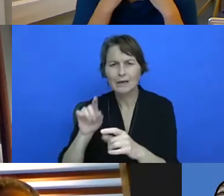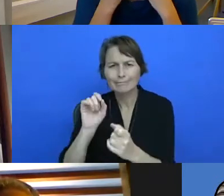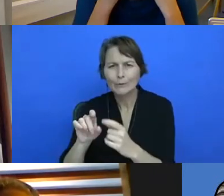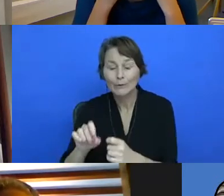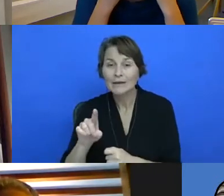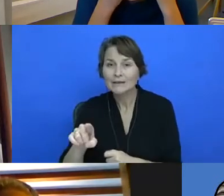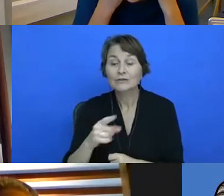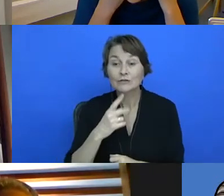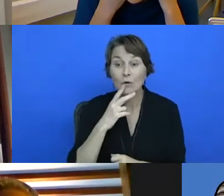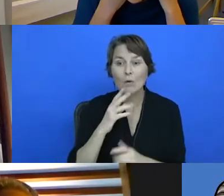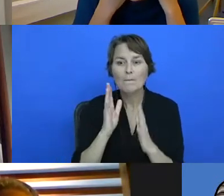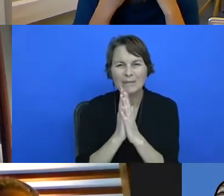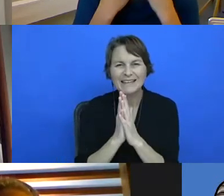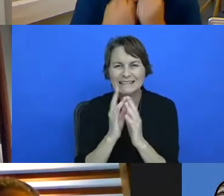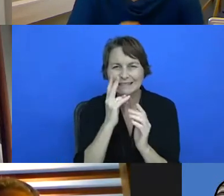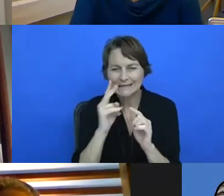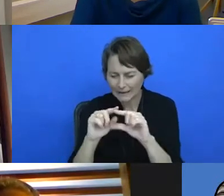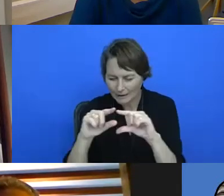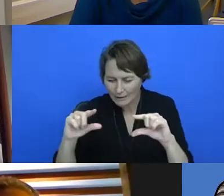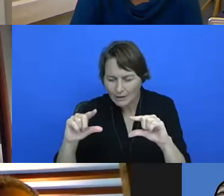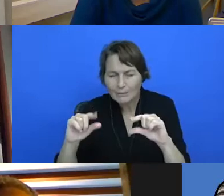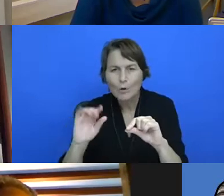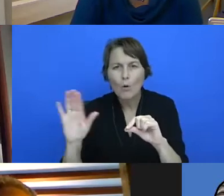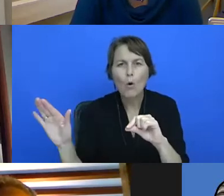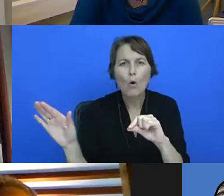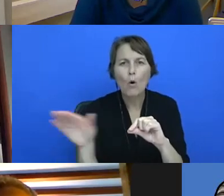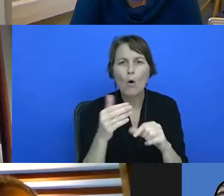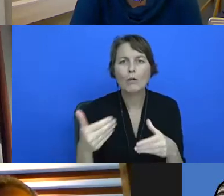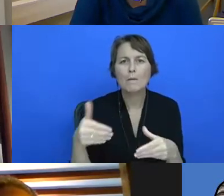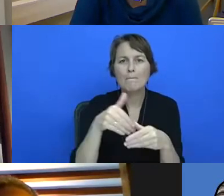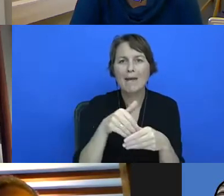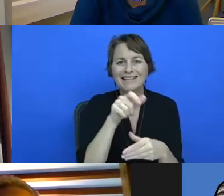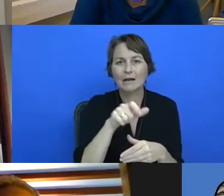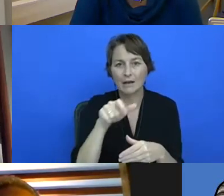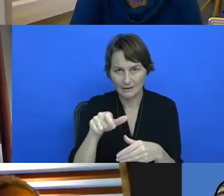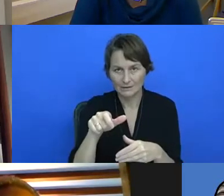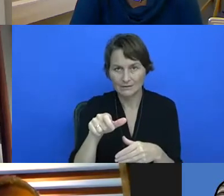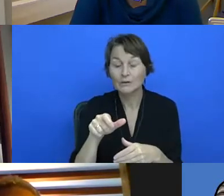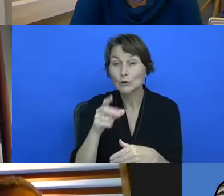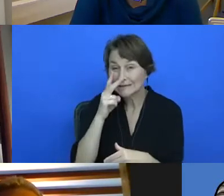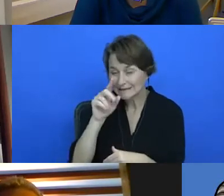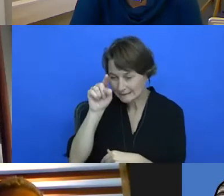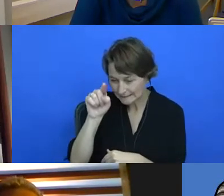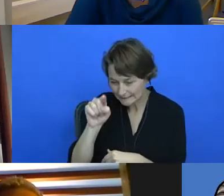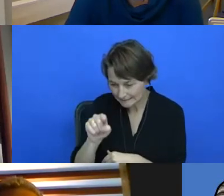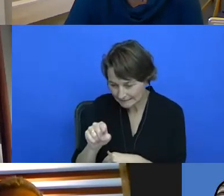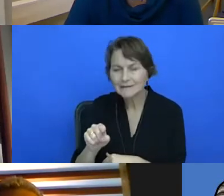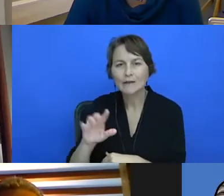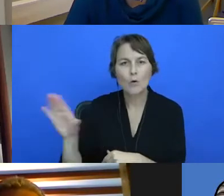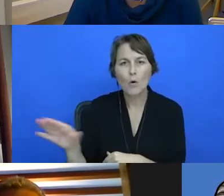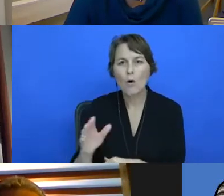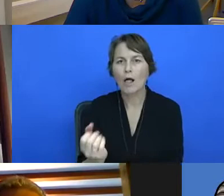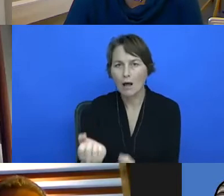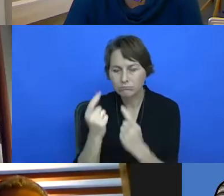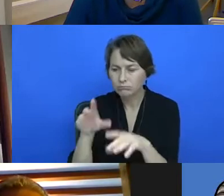you write. Your comments and questions there can help form our discussion, both in this webinar and in the following